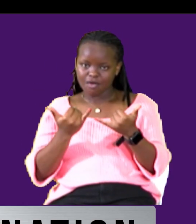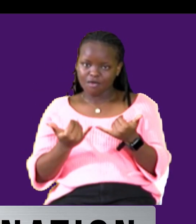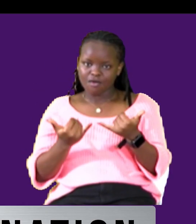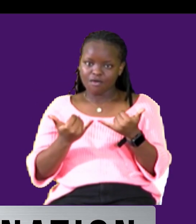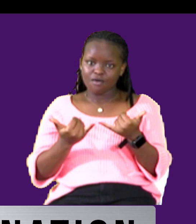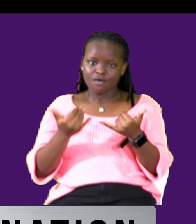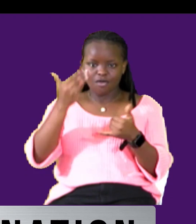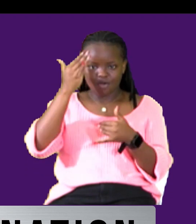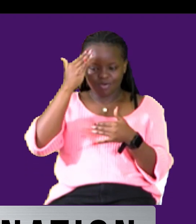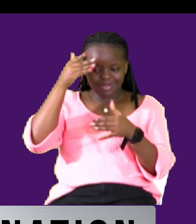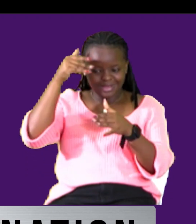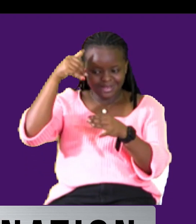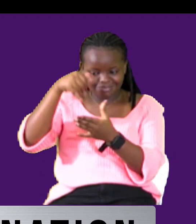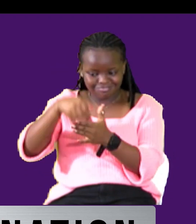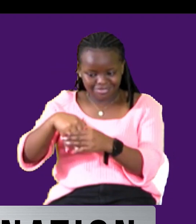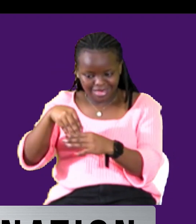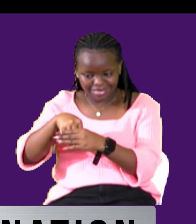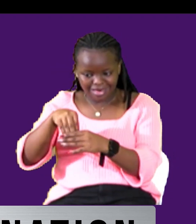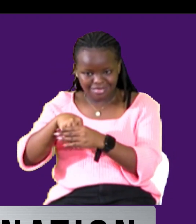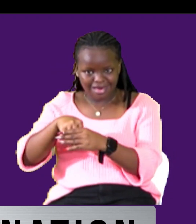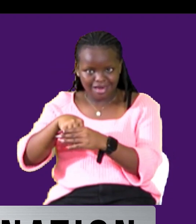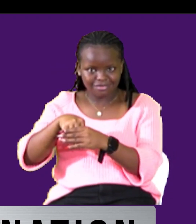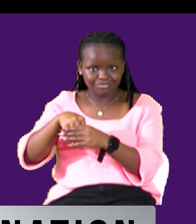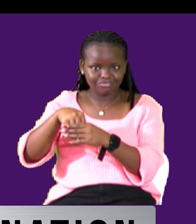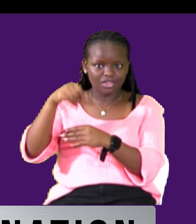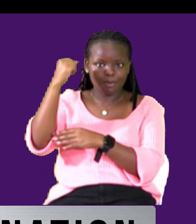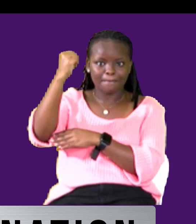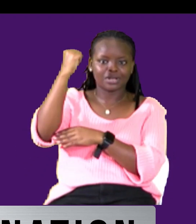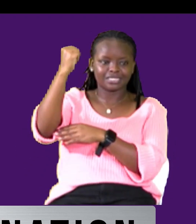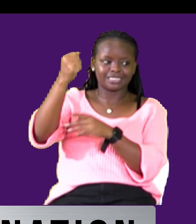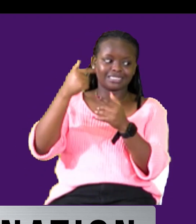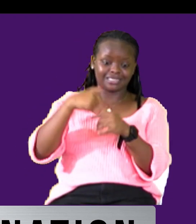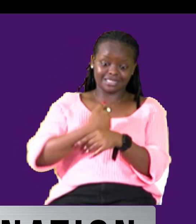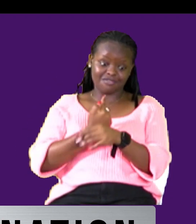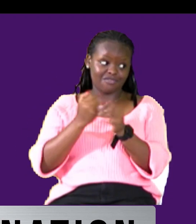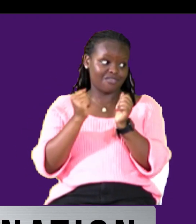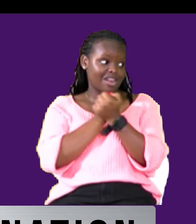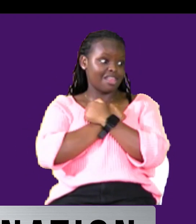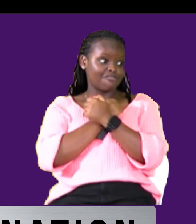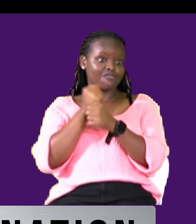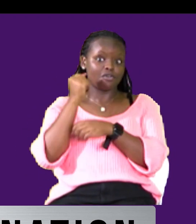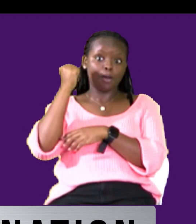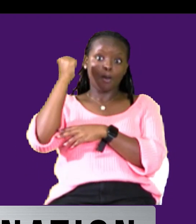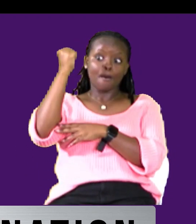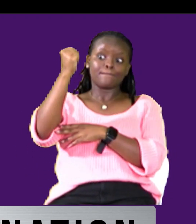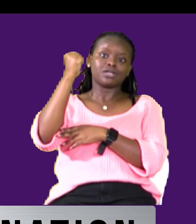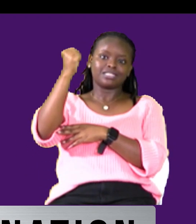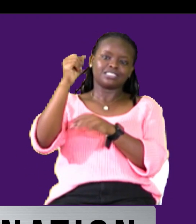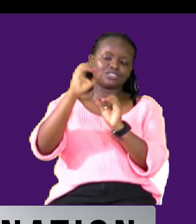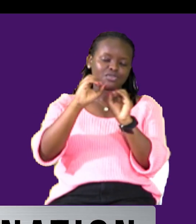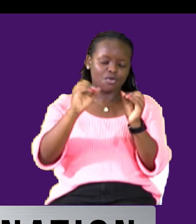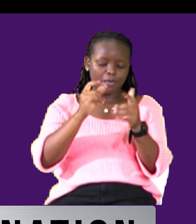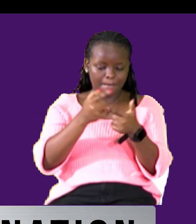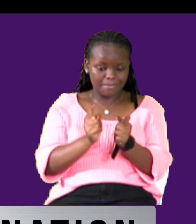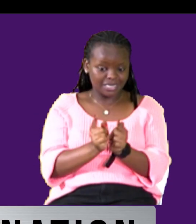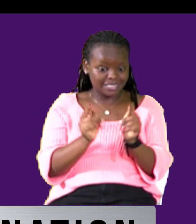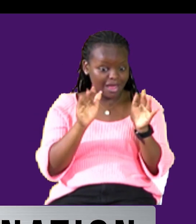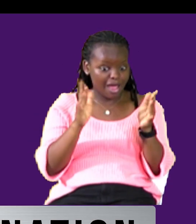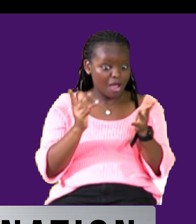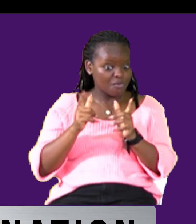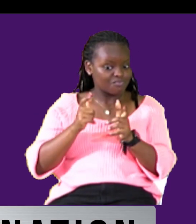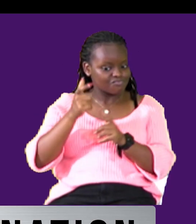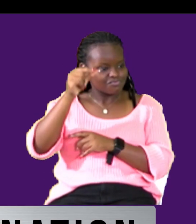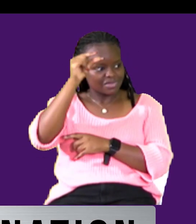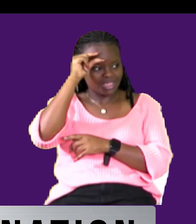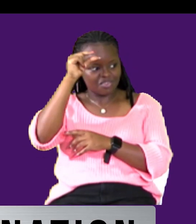mambo ya siasa. Like me, I didn't love politics, but how the government is being run inafanya uingie kwa siasa uanze